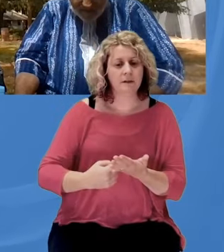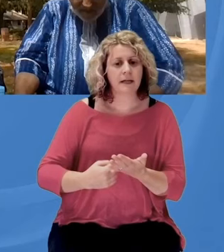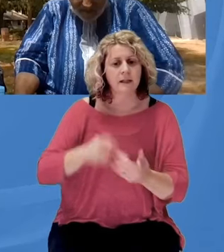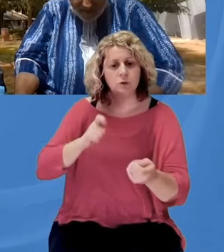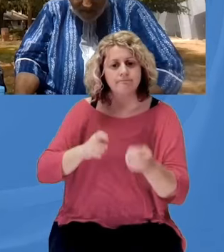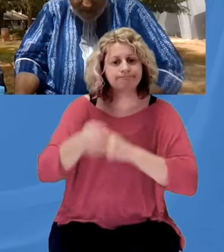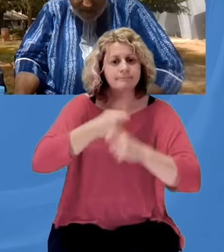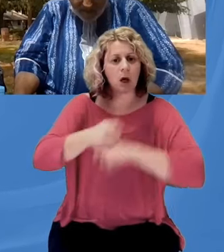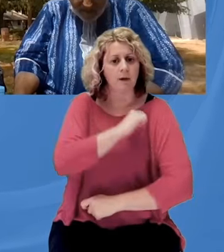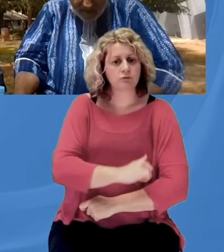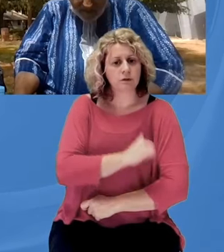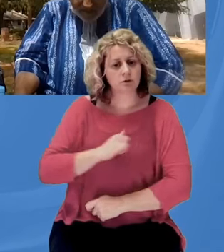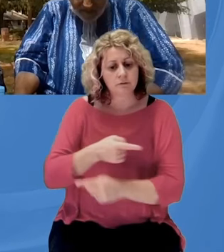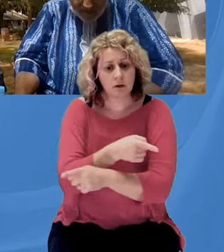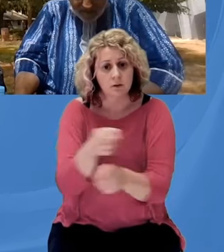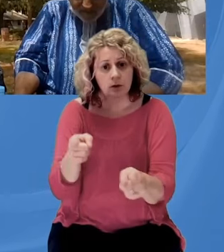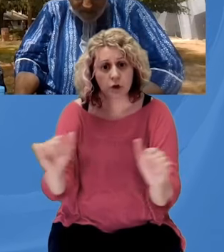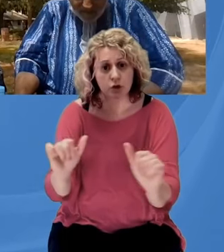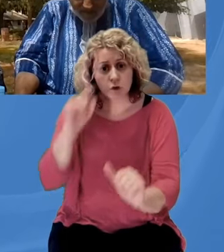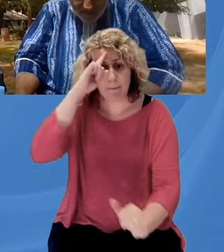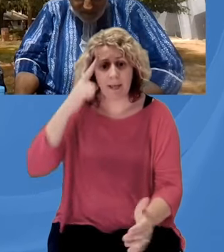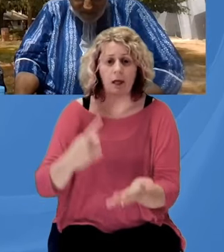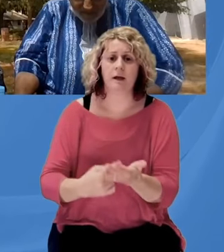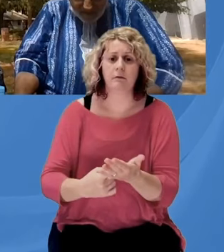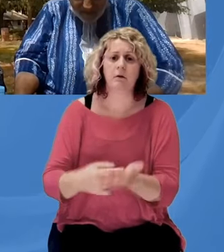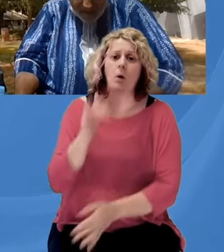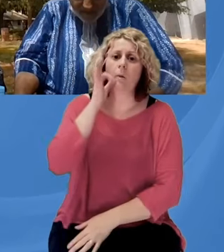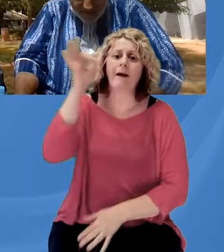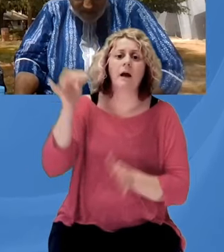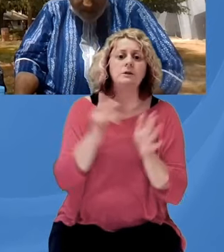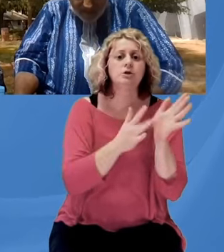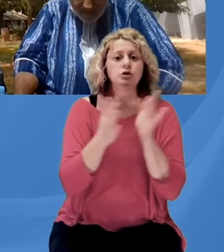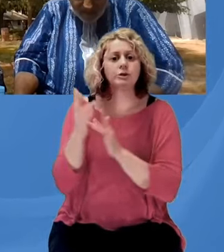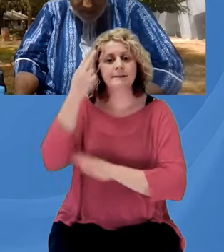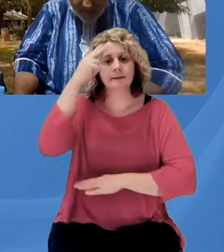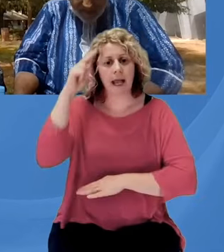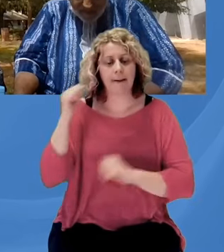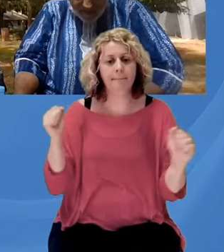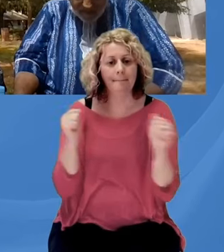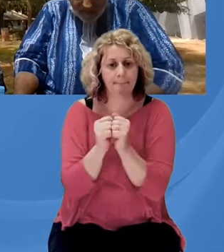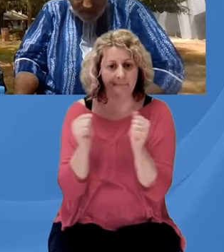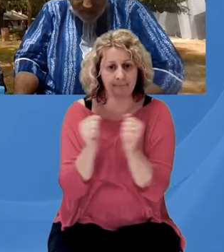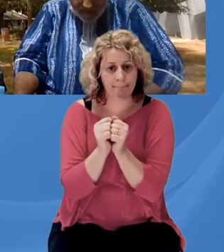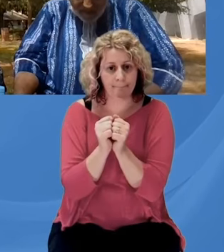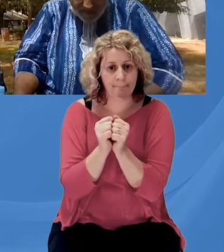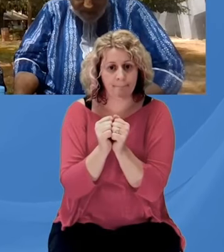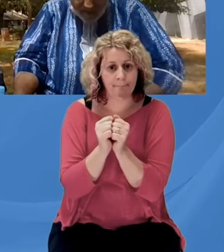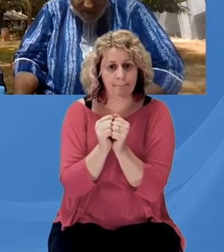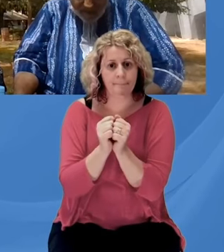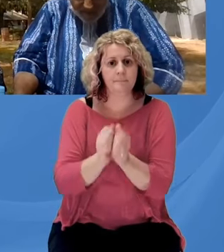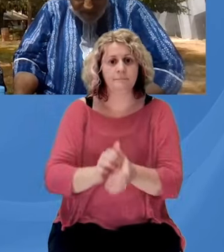strengthen believers and to bring Christ to unbelievers. We ask these things in Jesus' name. Amen.